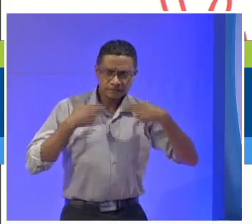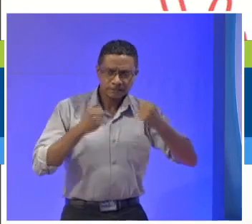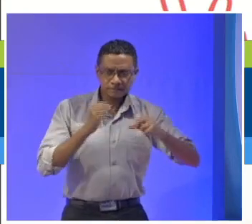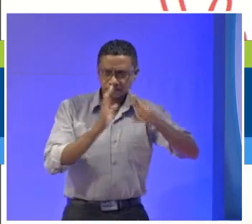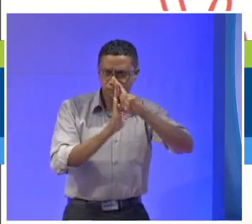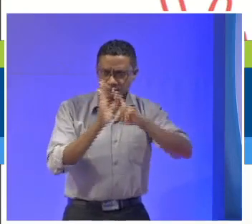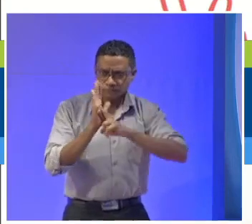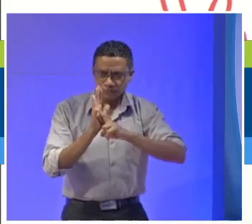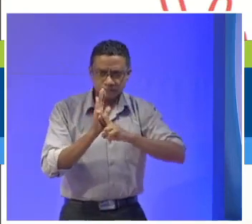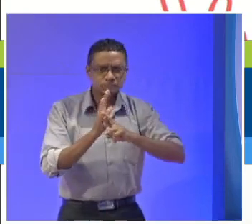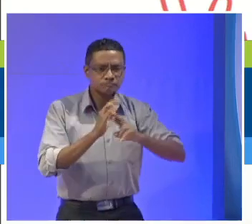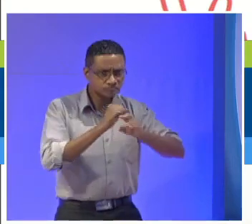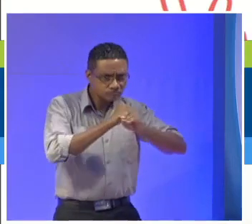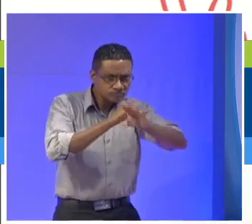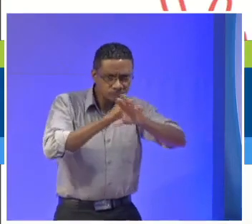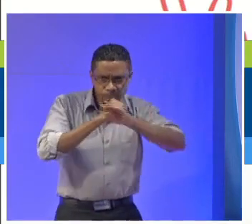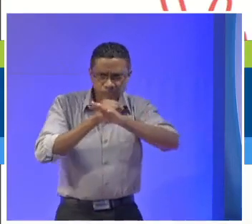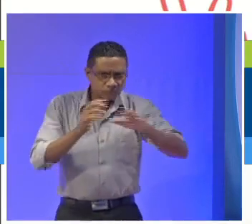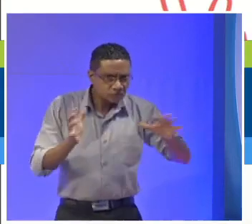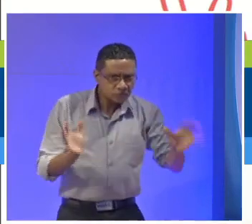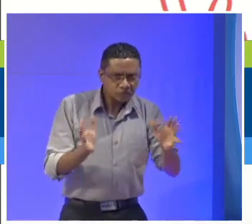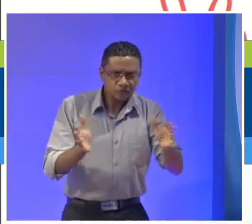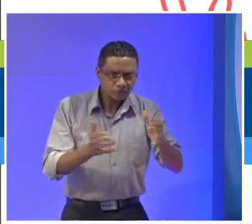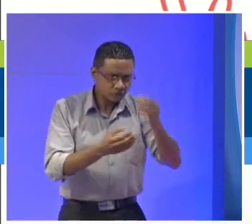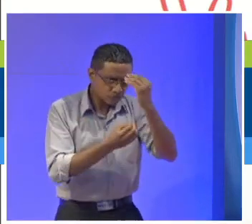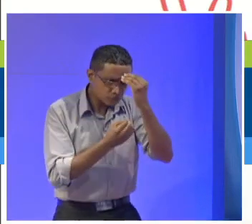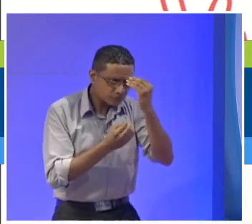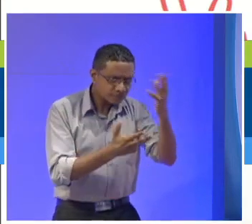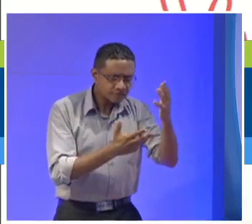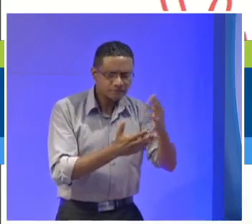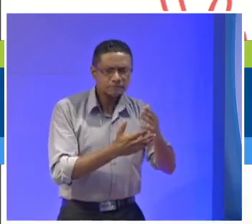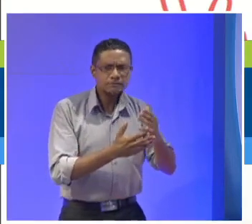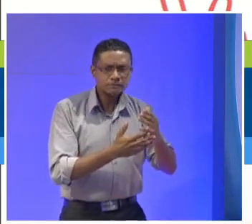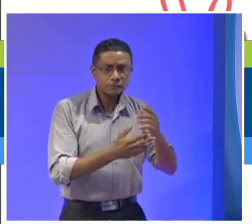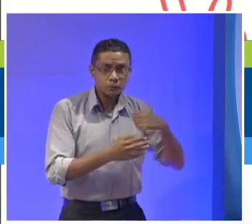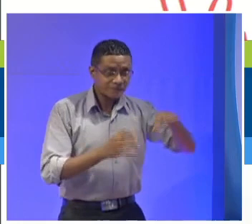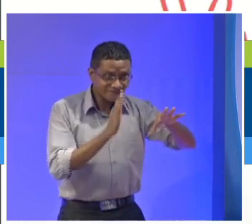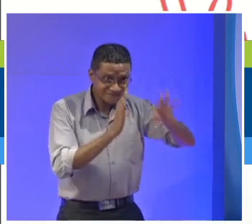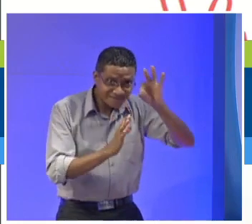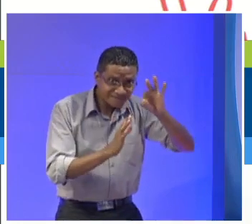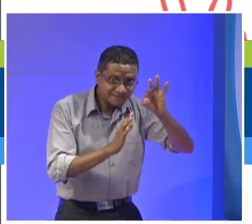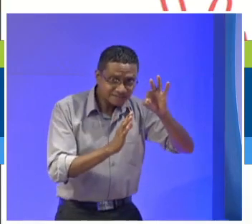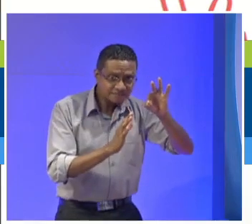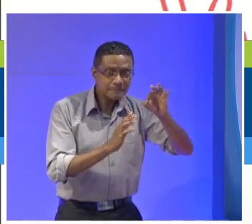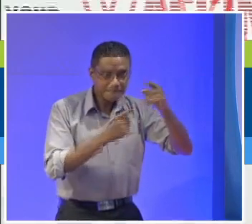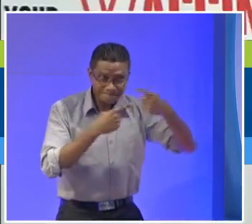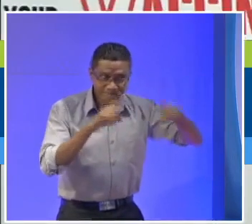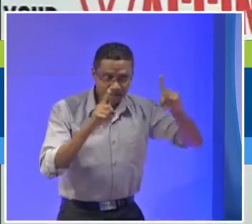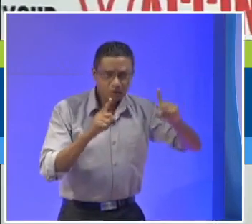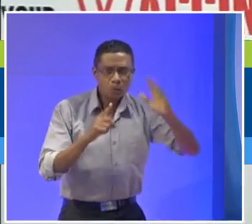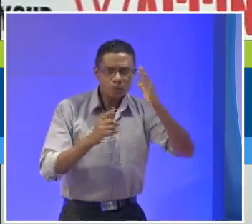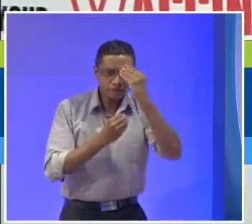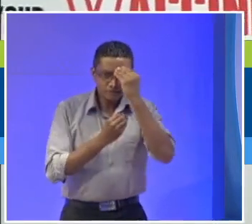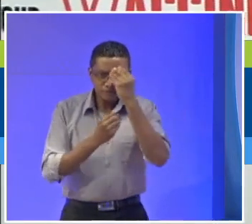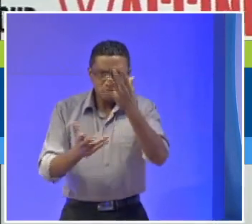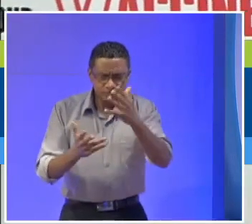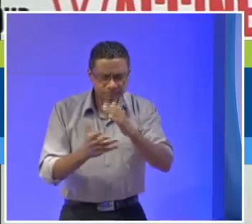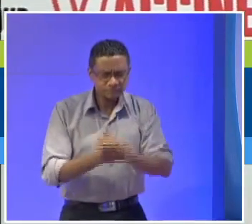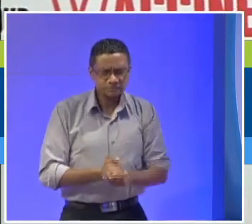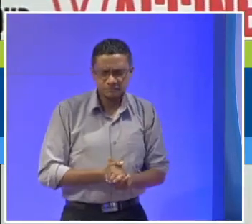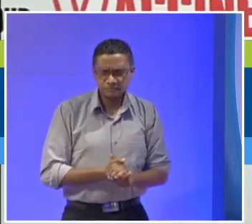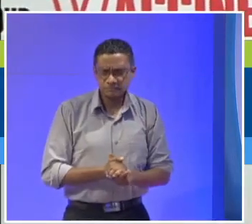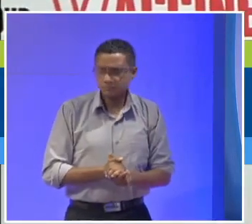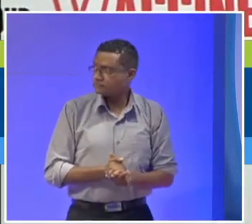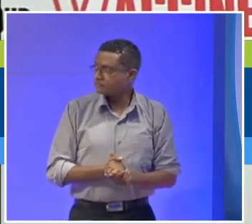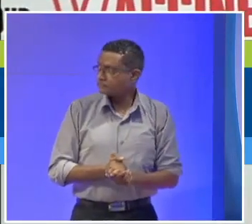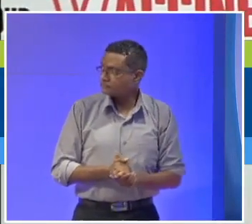that situation evolves, of course, the population will be kept updated. And let me just make a plug for boosters. I think Dr. Hinds, the